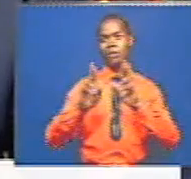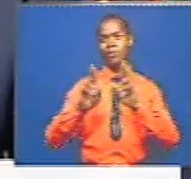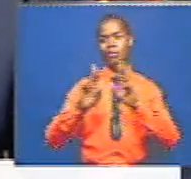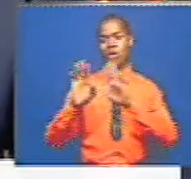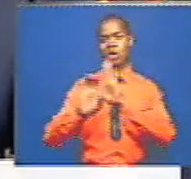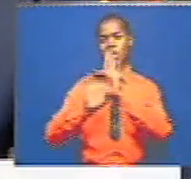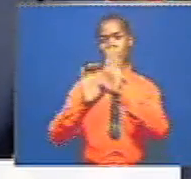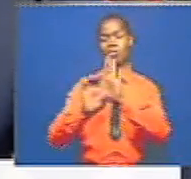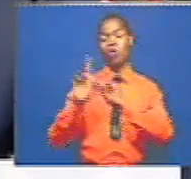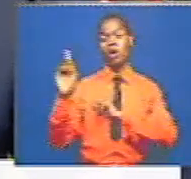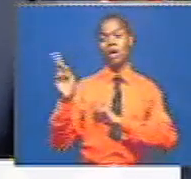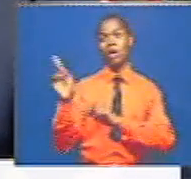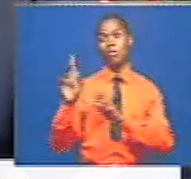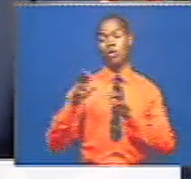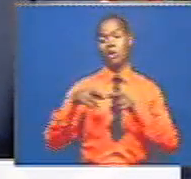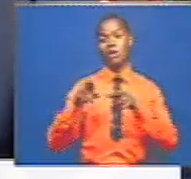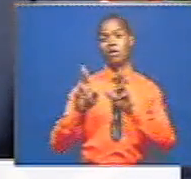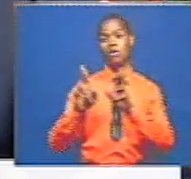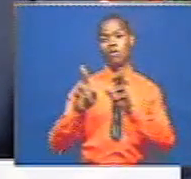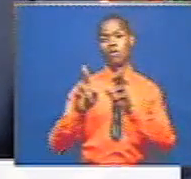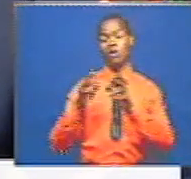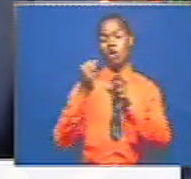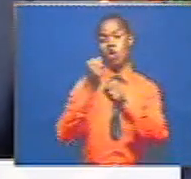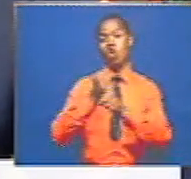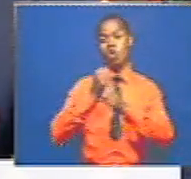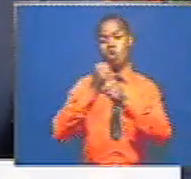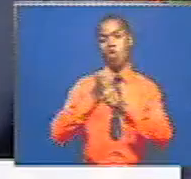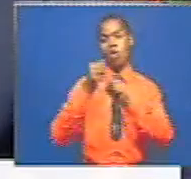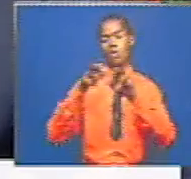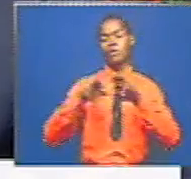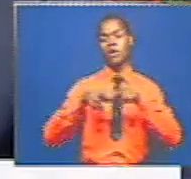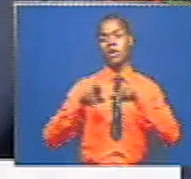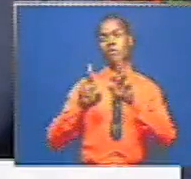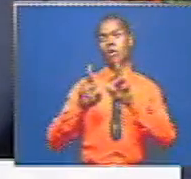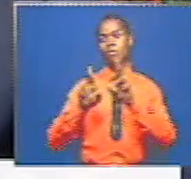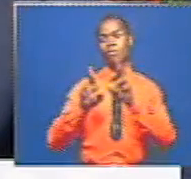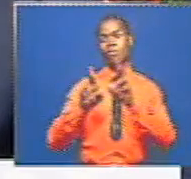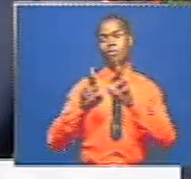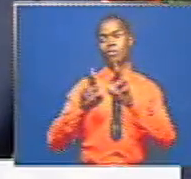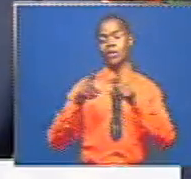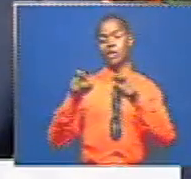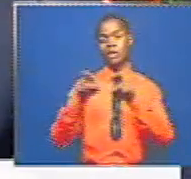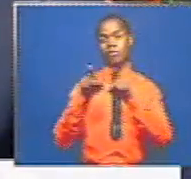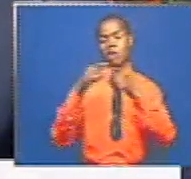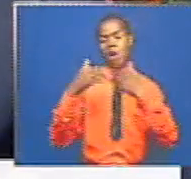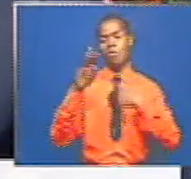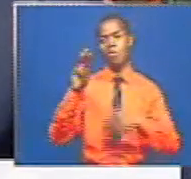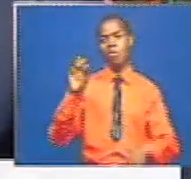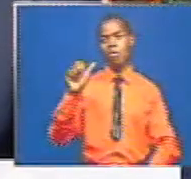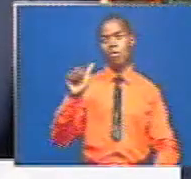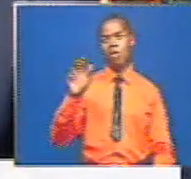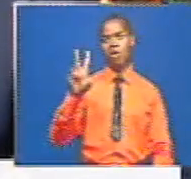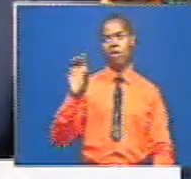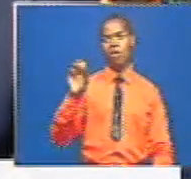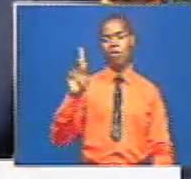Nairobi River. Yes. Take, for example, Gong River, which runs all the way to the river. Go to Mavoko. I was in Mavoko